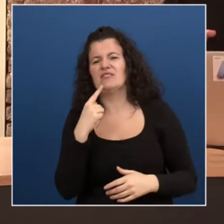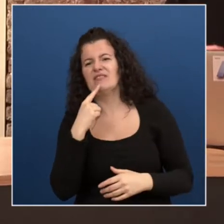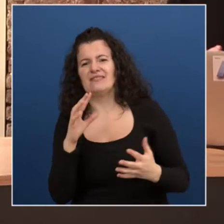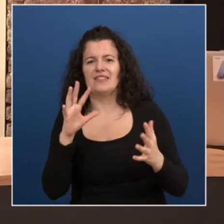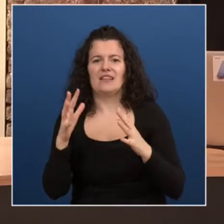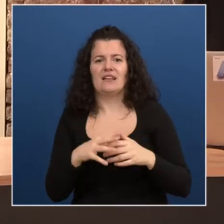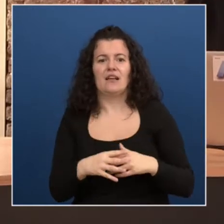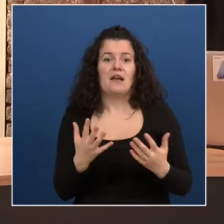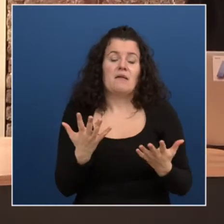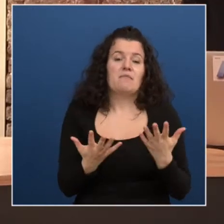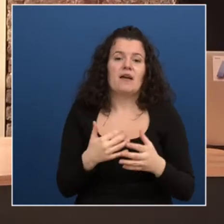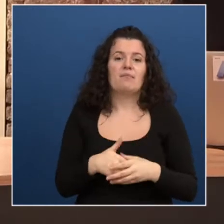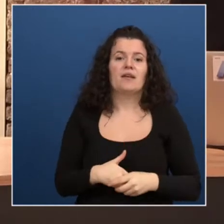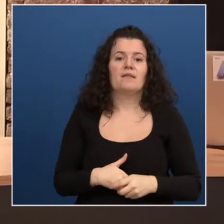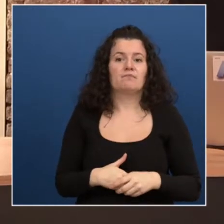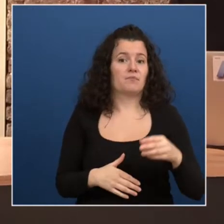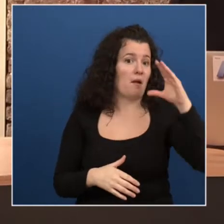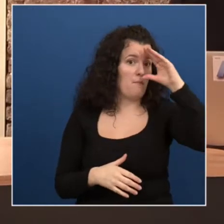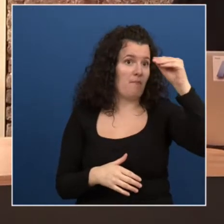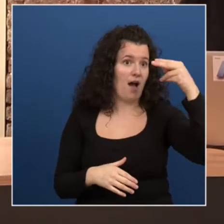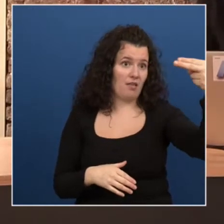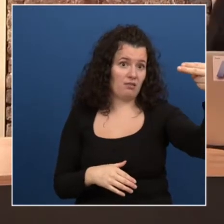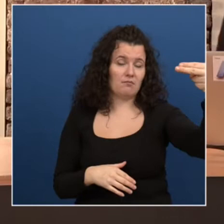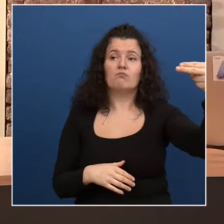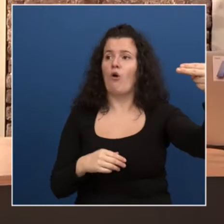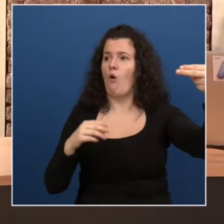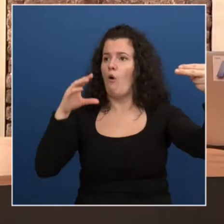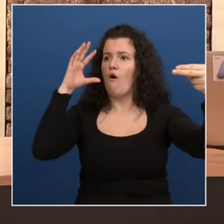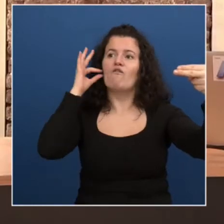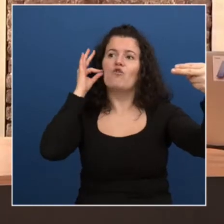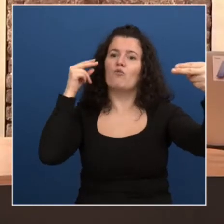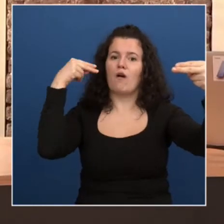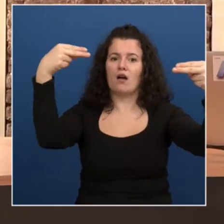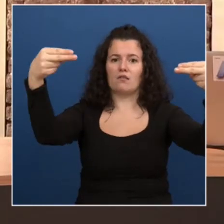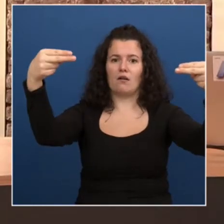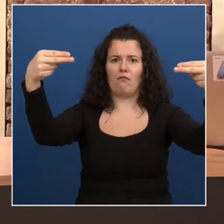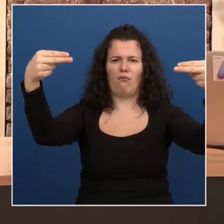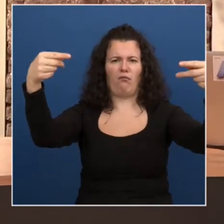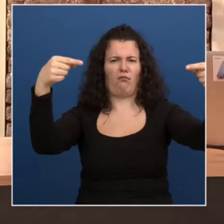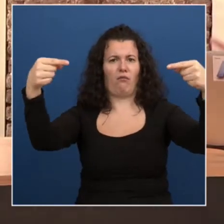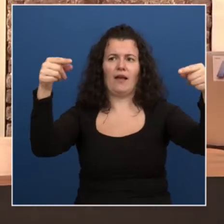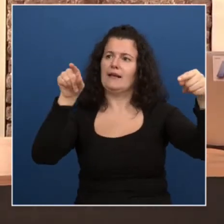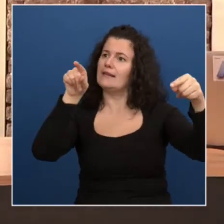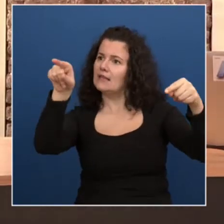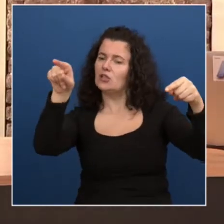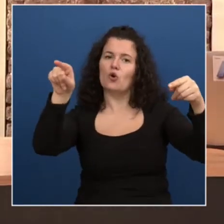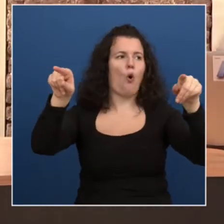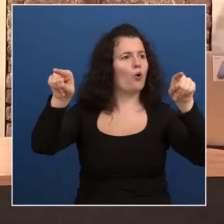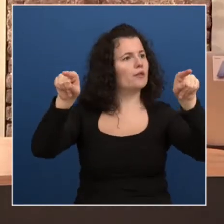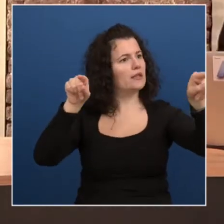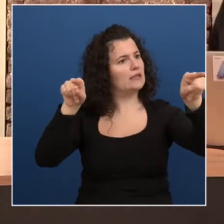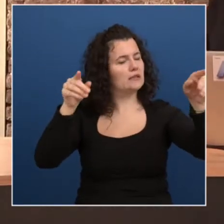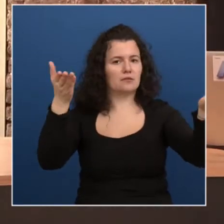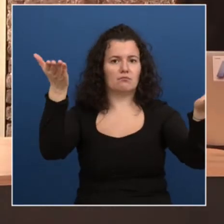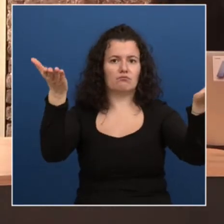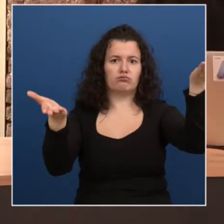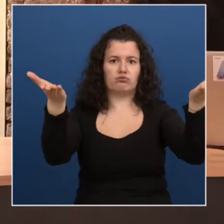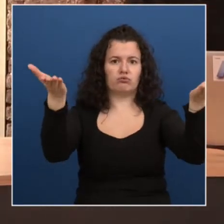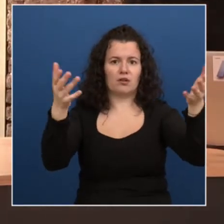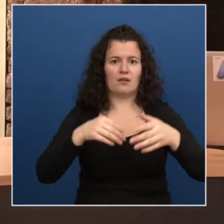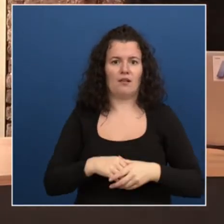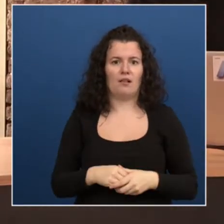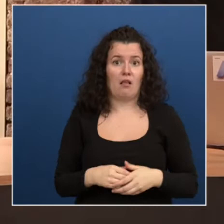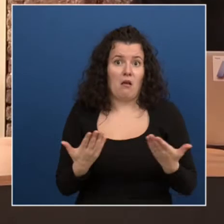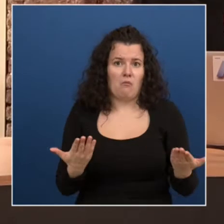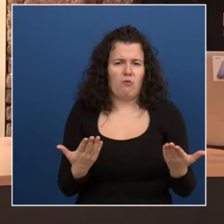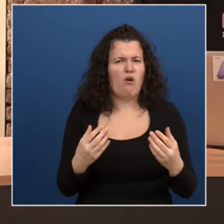example, man or woman. You are more and more people who are talking about also gender diversity, but many more genders.